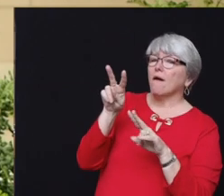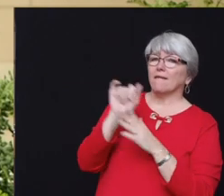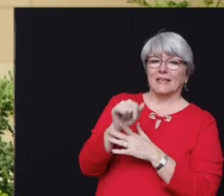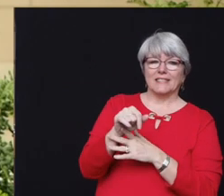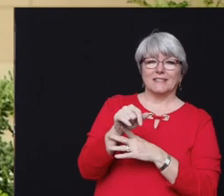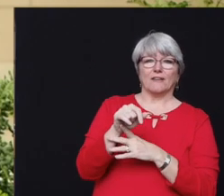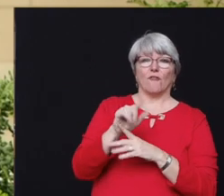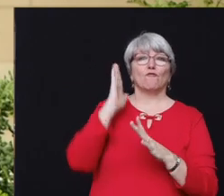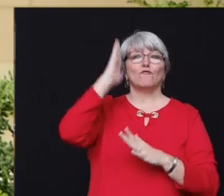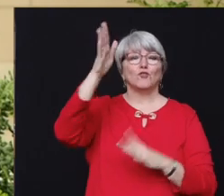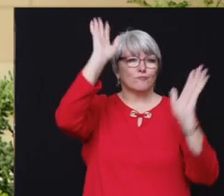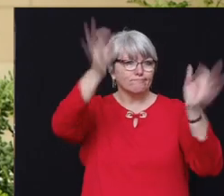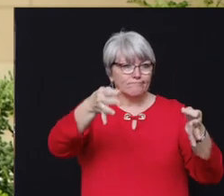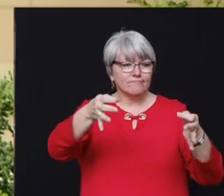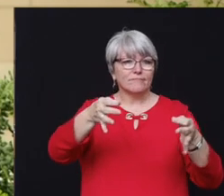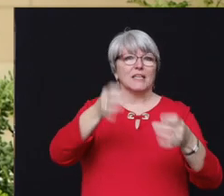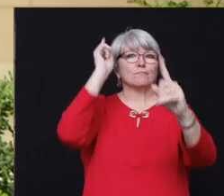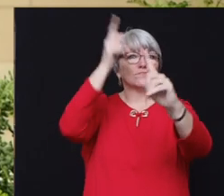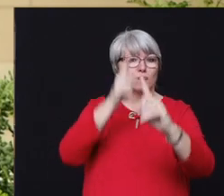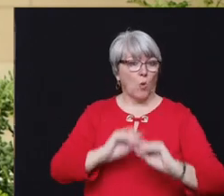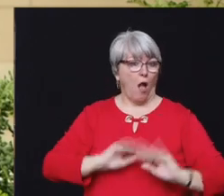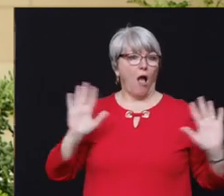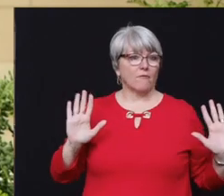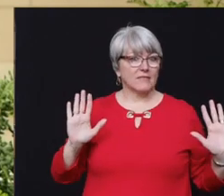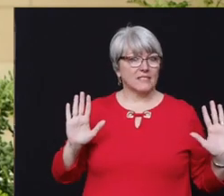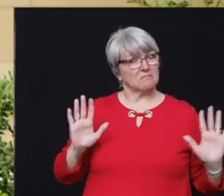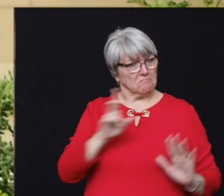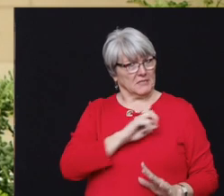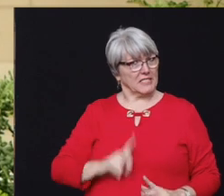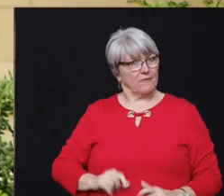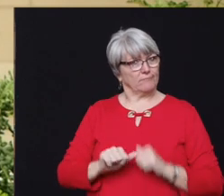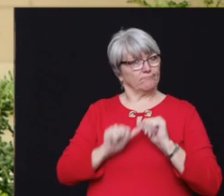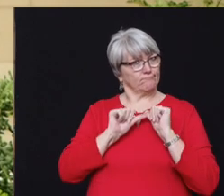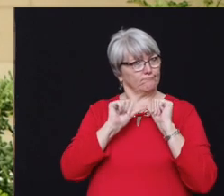were obvious. His path was straight. David was on his way.